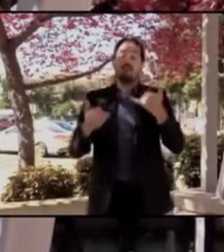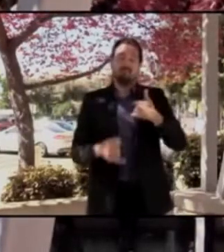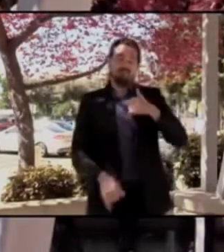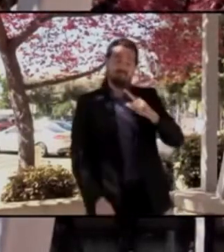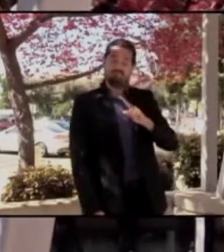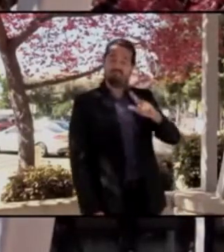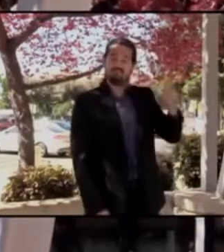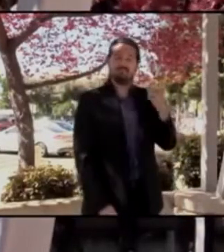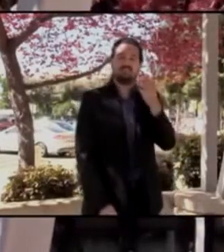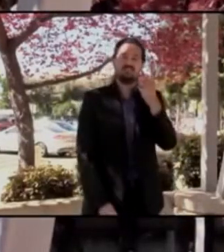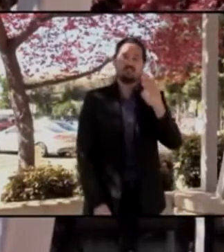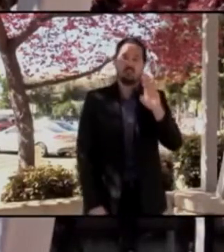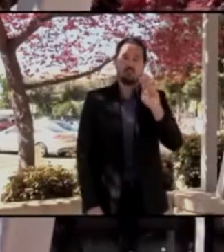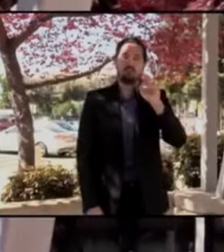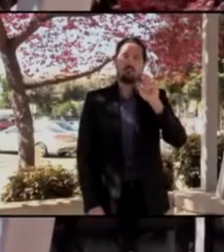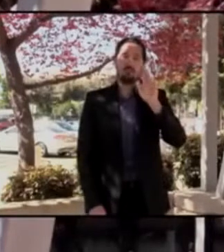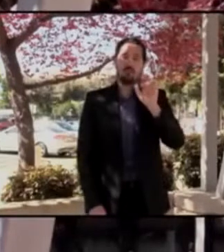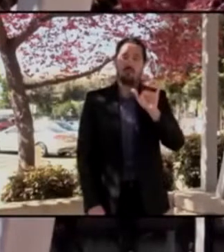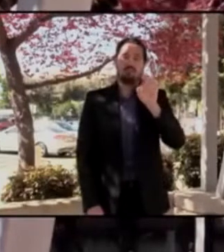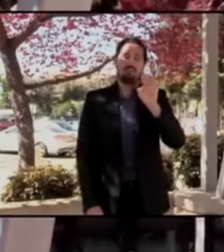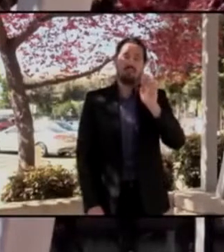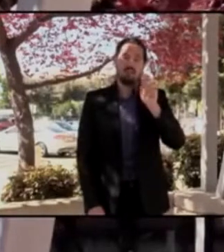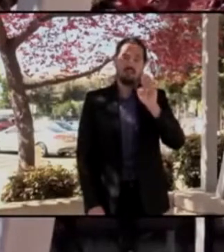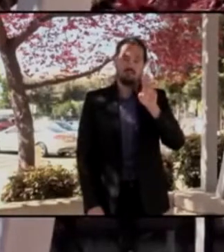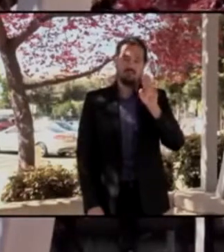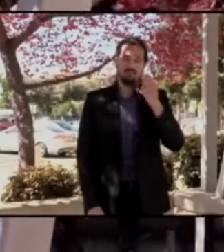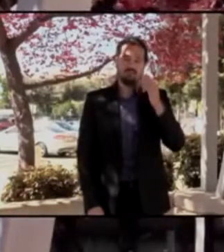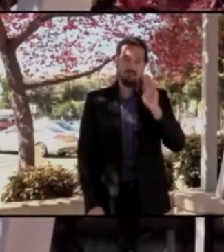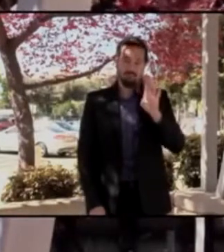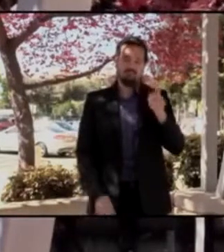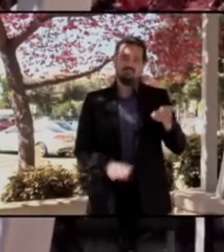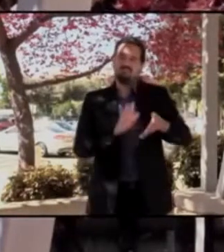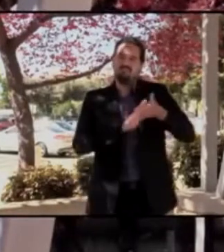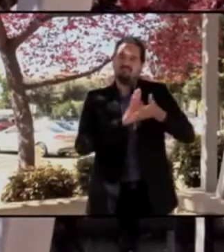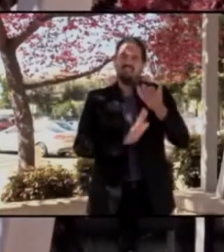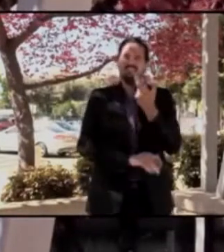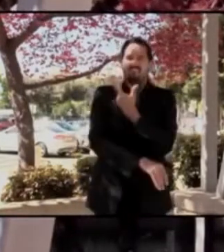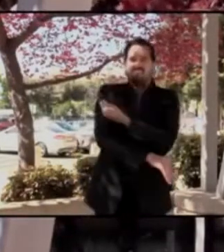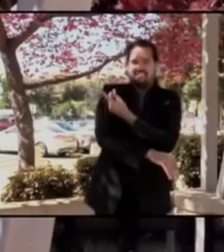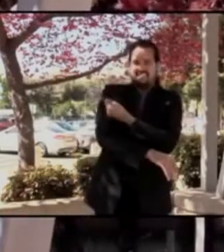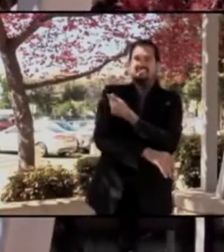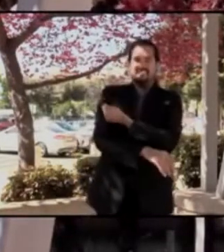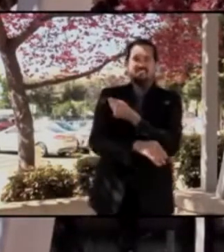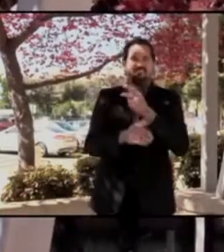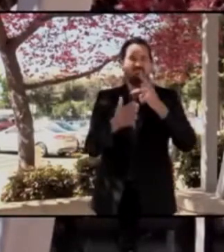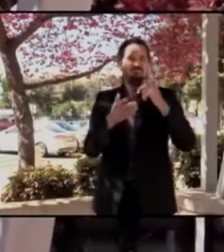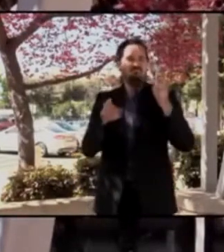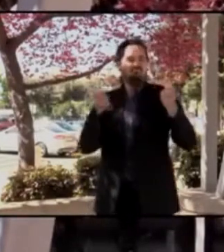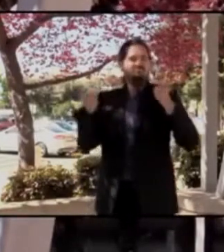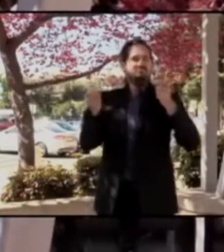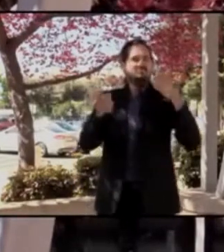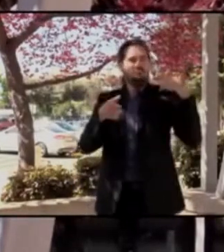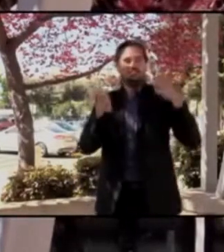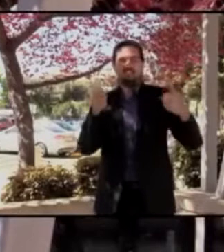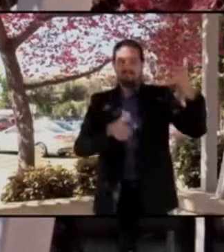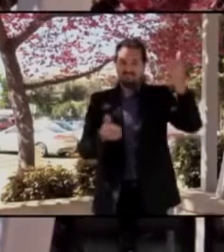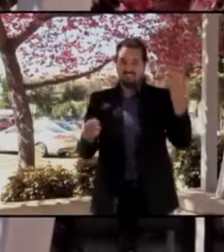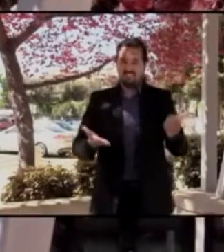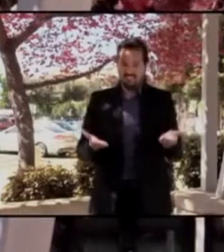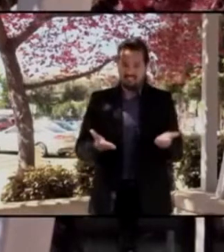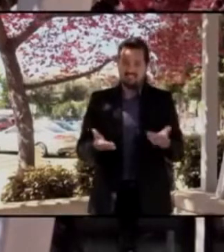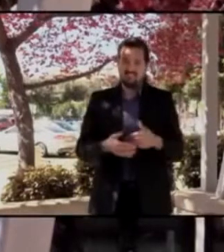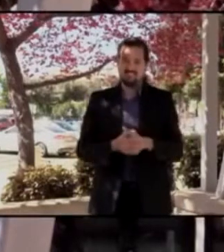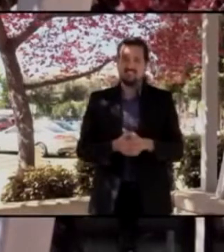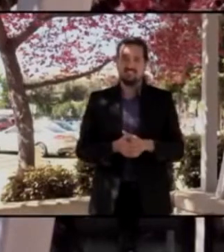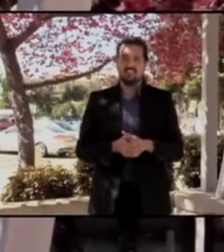Fenstersheib, our COVID vaccine and testing officer, and our former health officer,